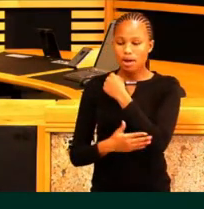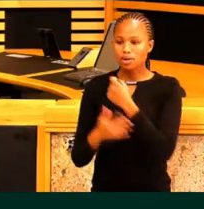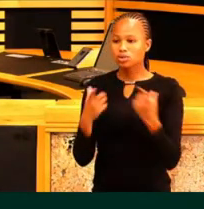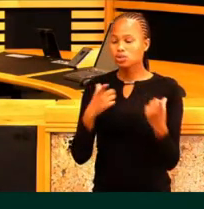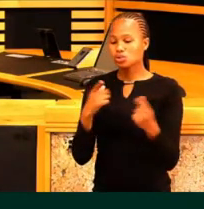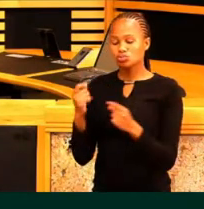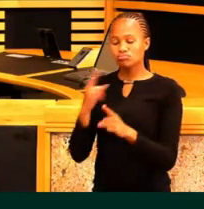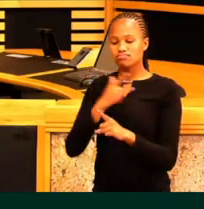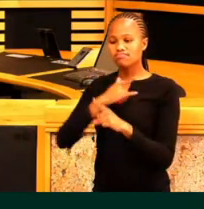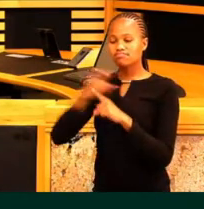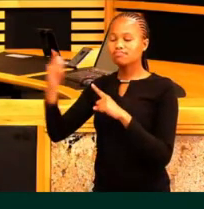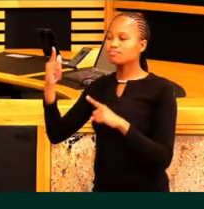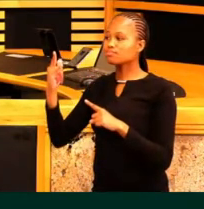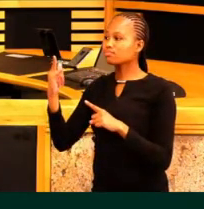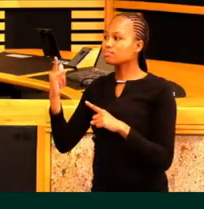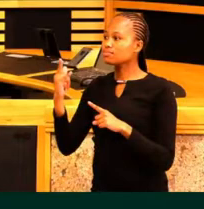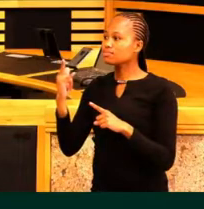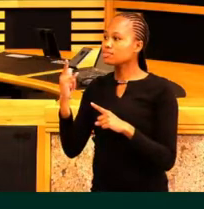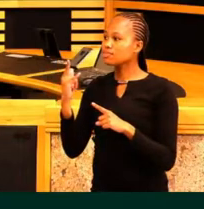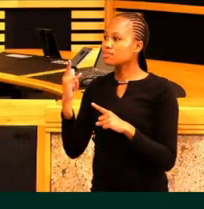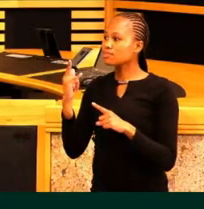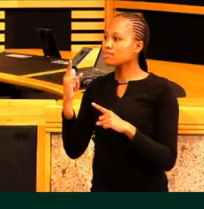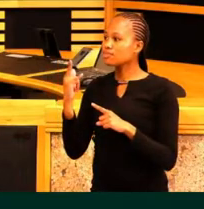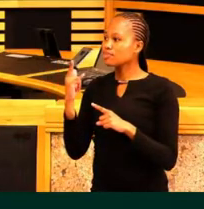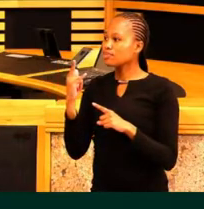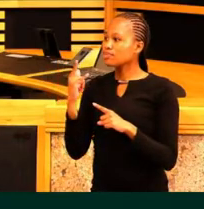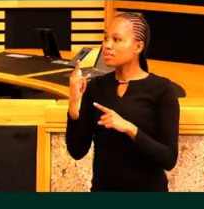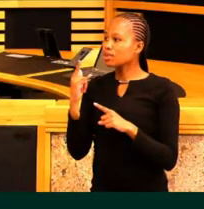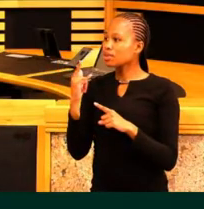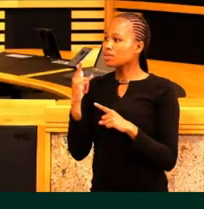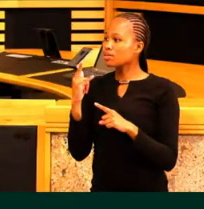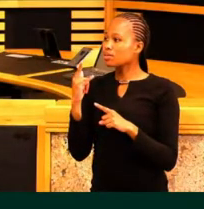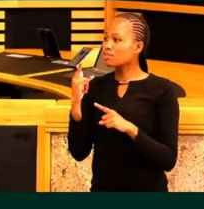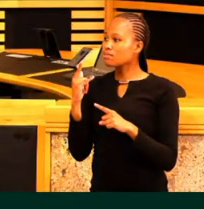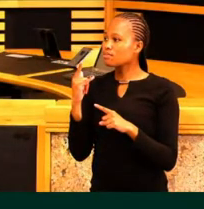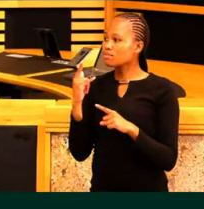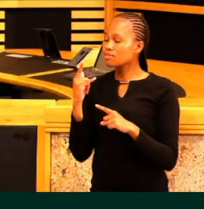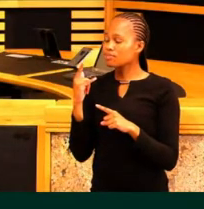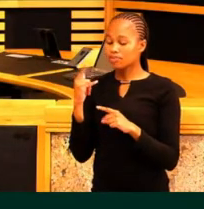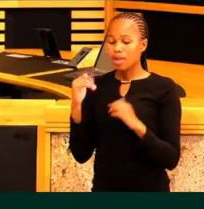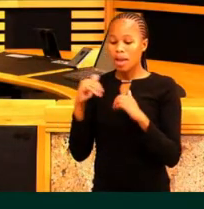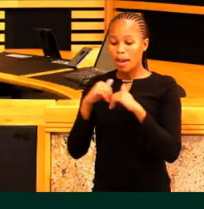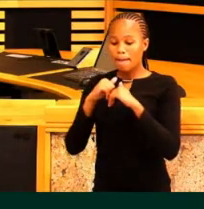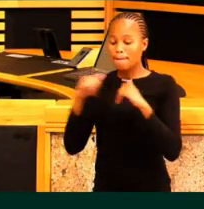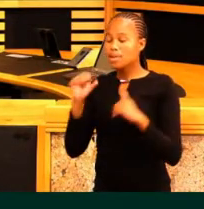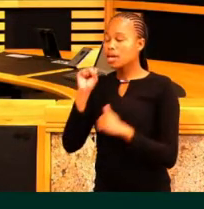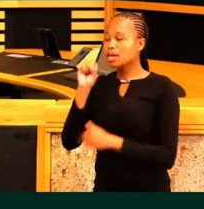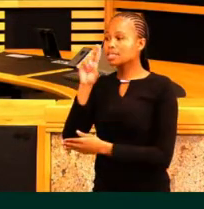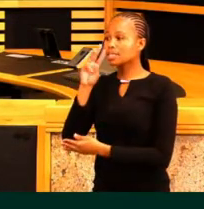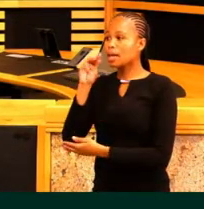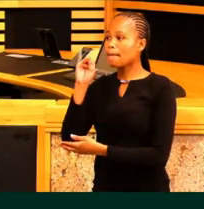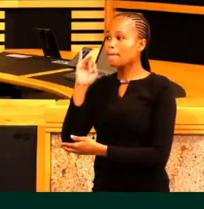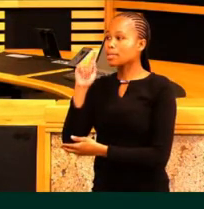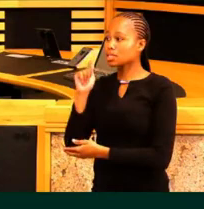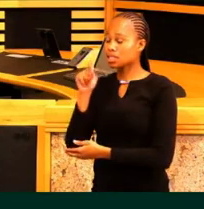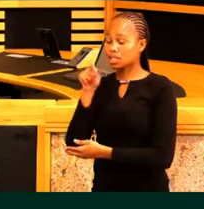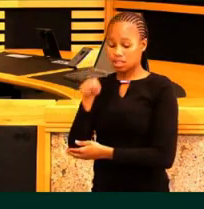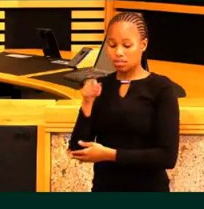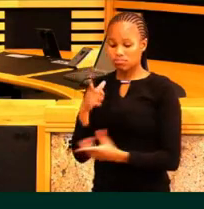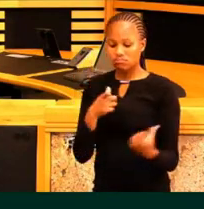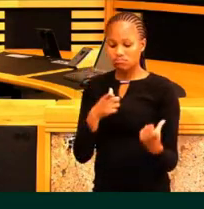successfully the break Summit the brick Summit that also neatly